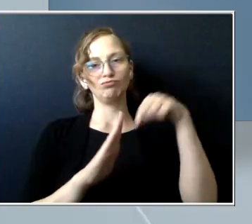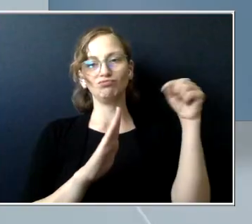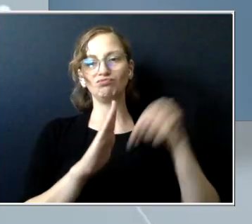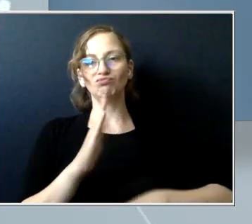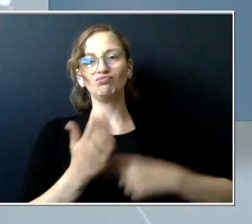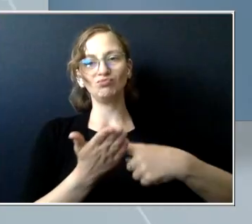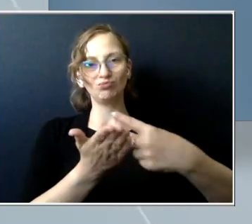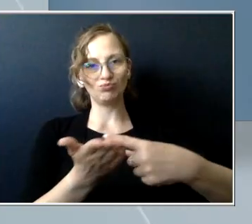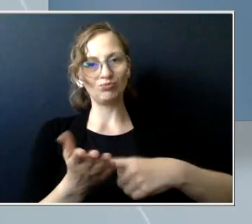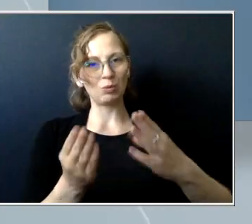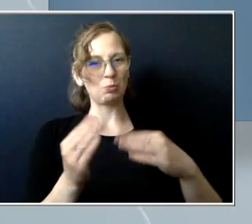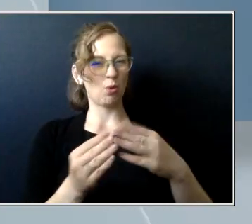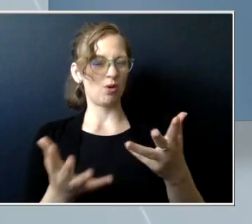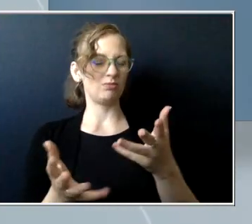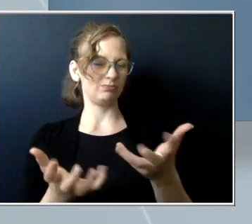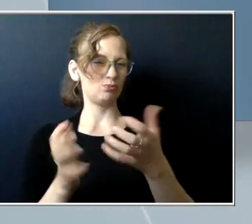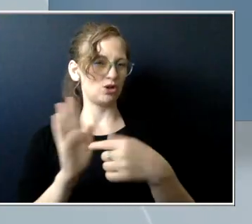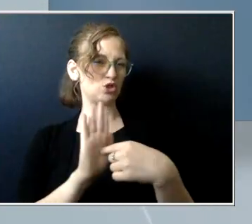play here for you.